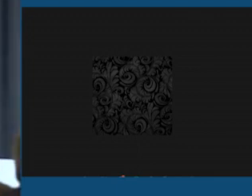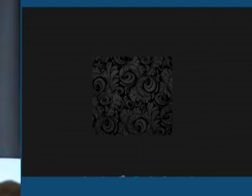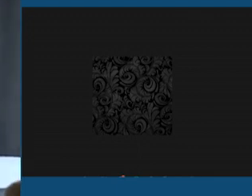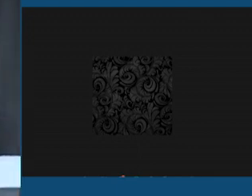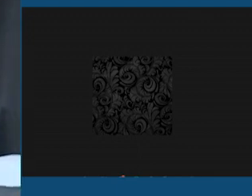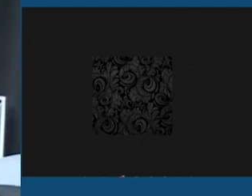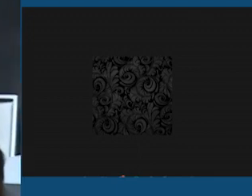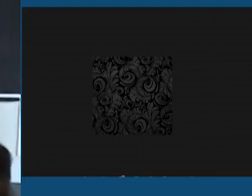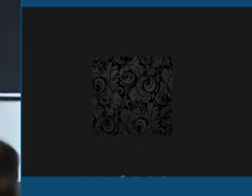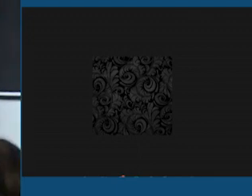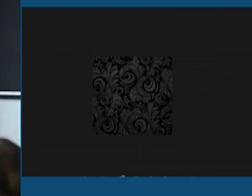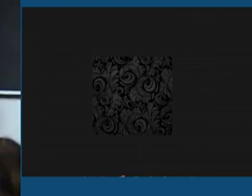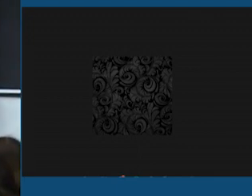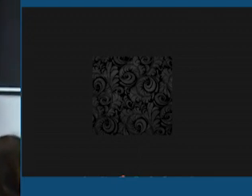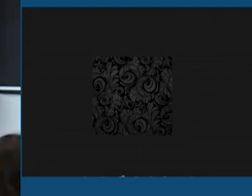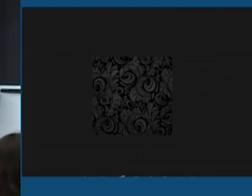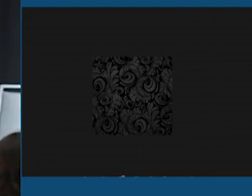you. Some of you are like,